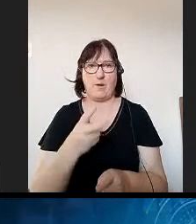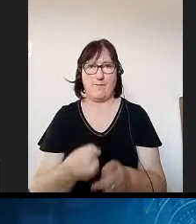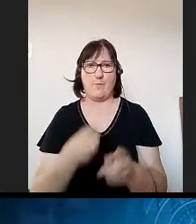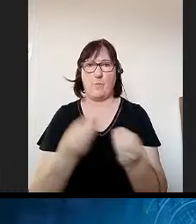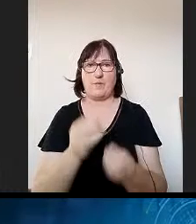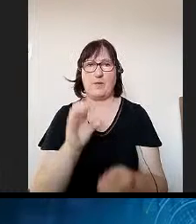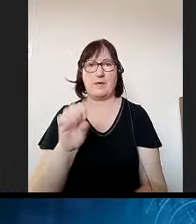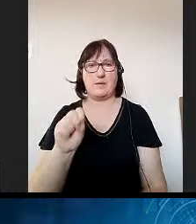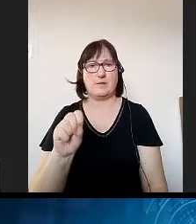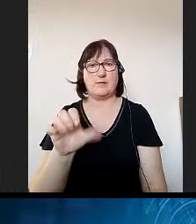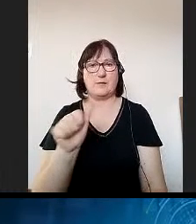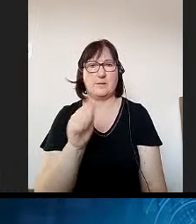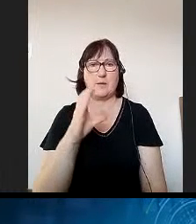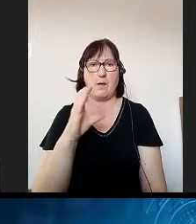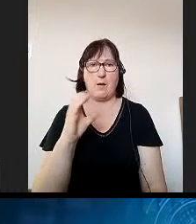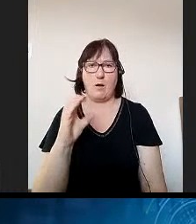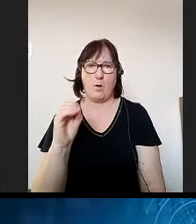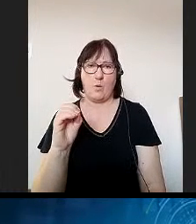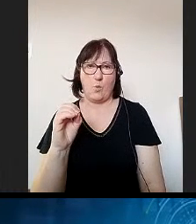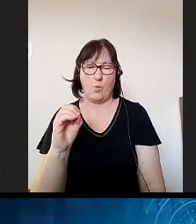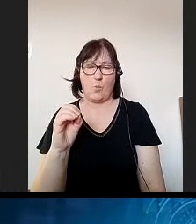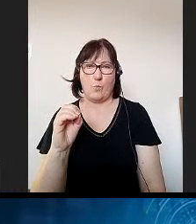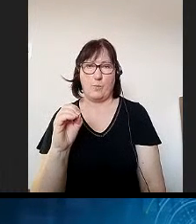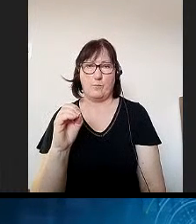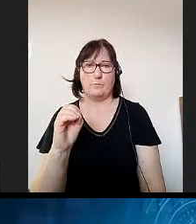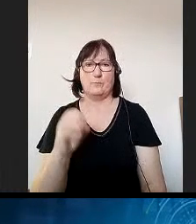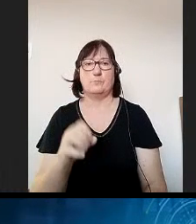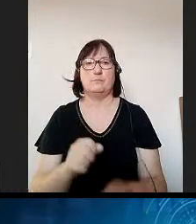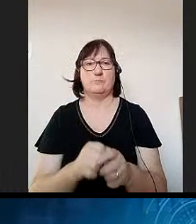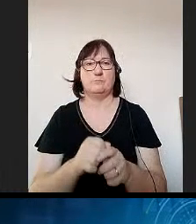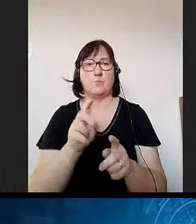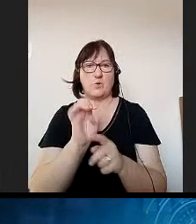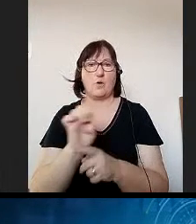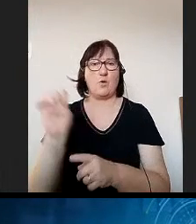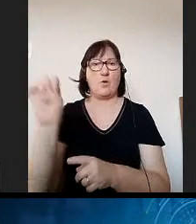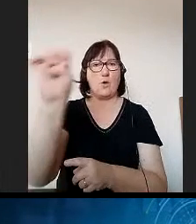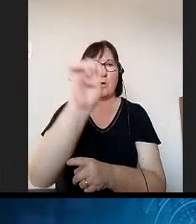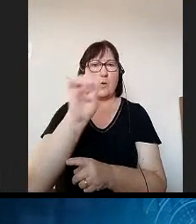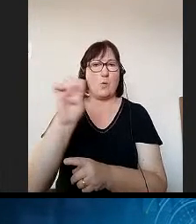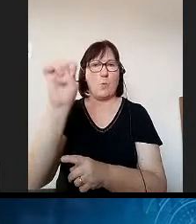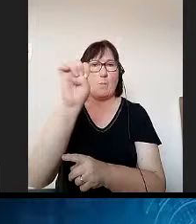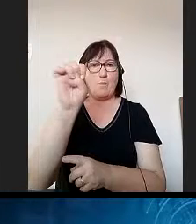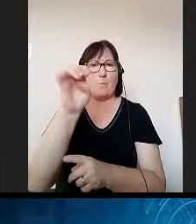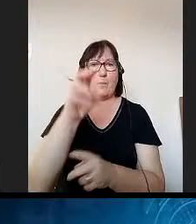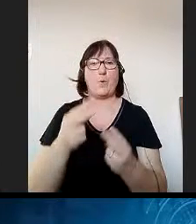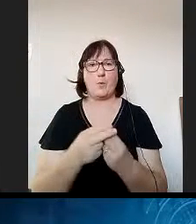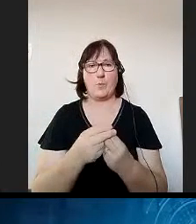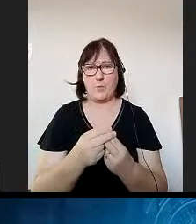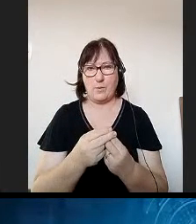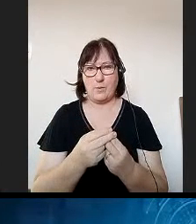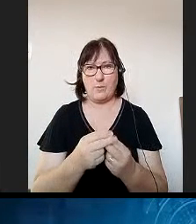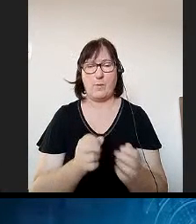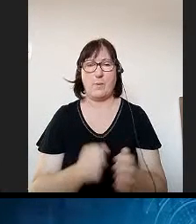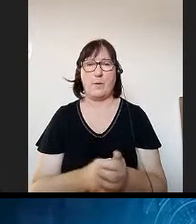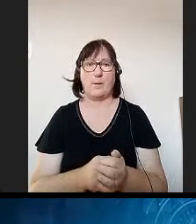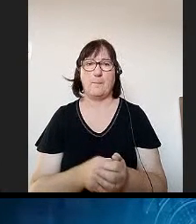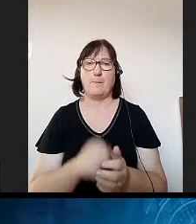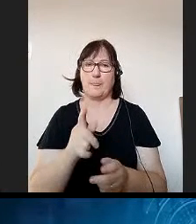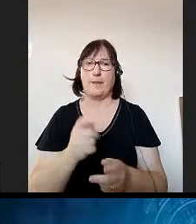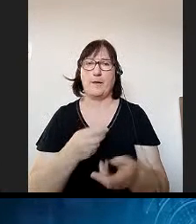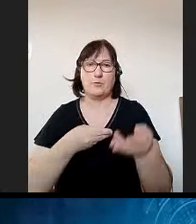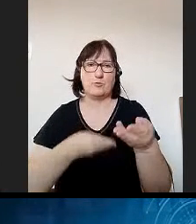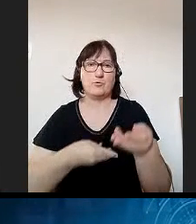Southern African Customs Union, the European Union, as well as the AFCATA. And basically these trade agreements is to make